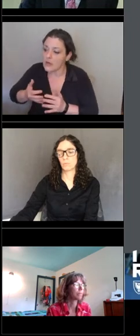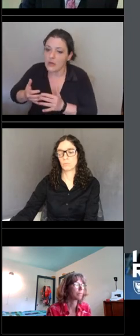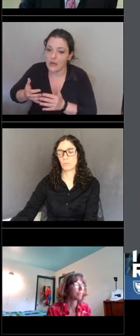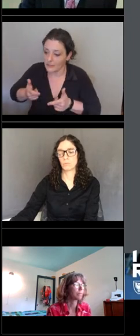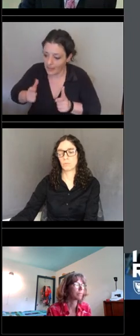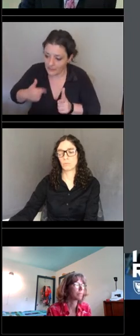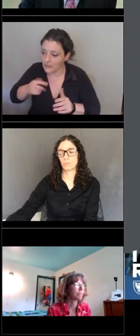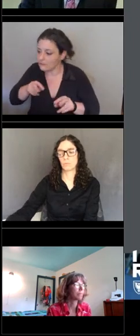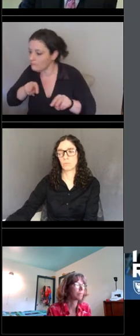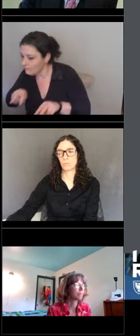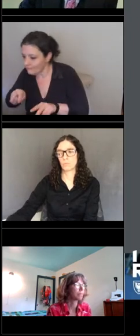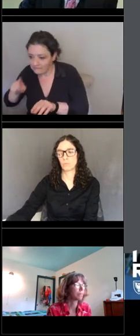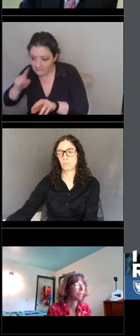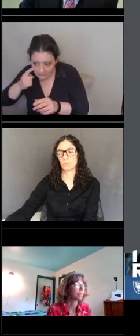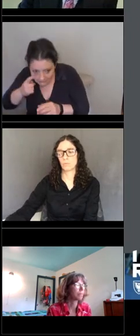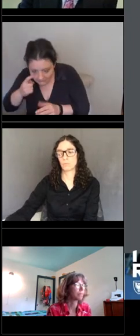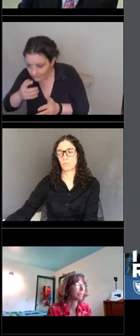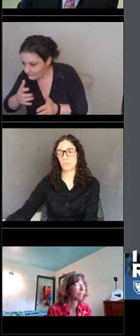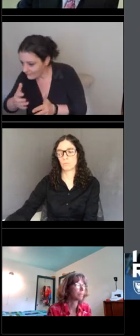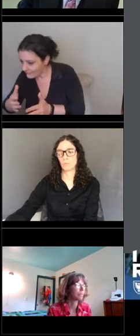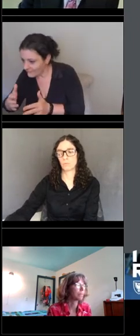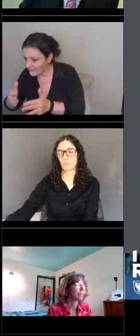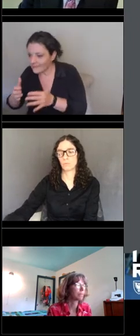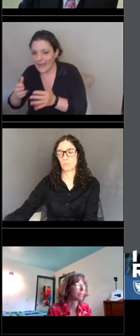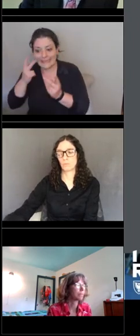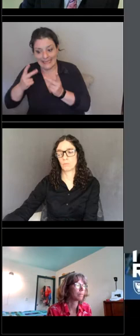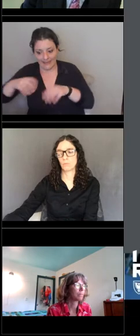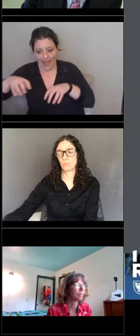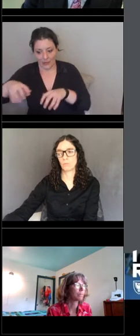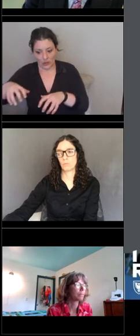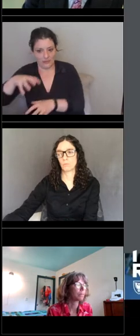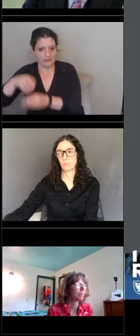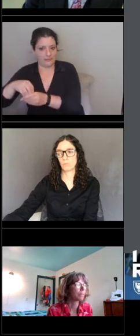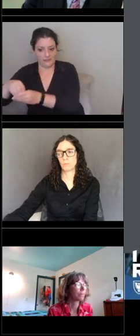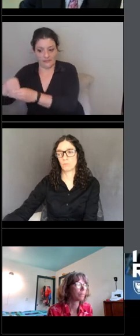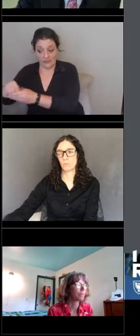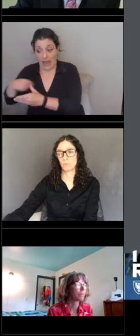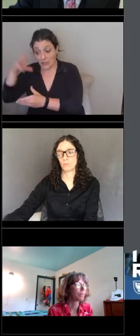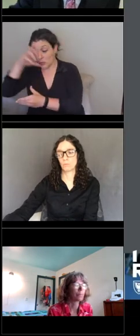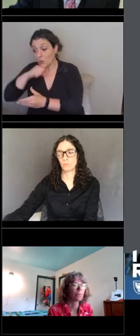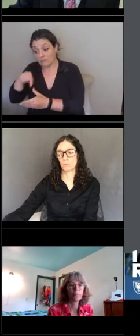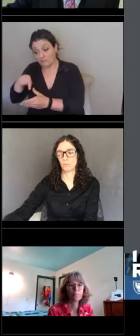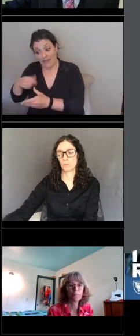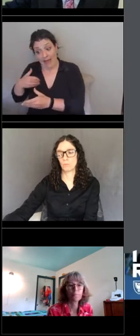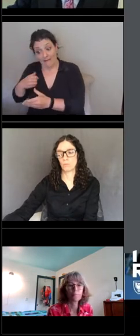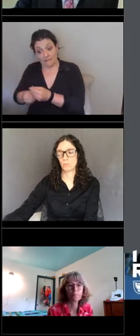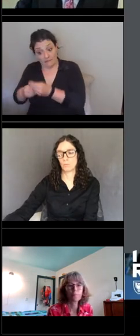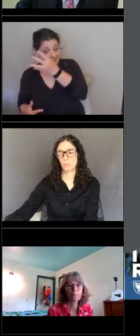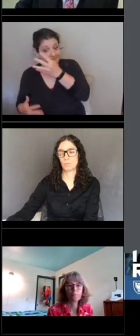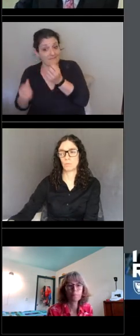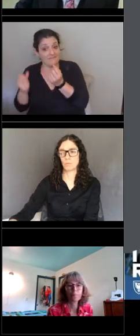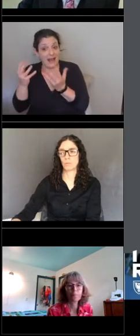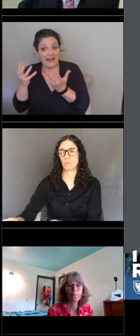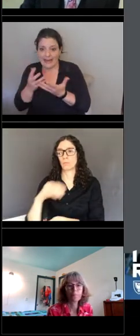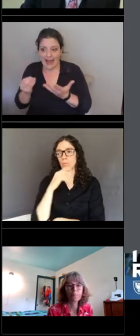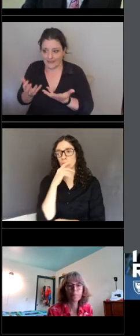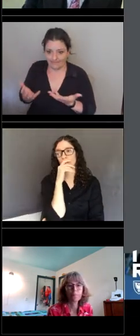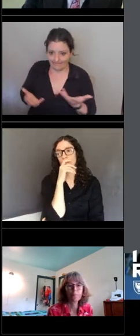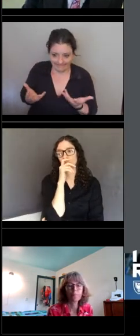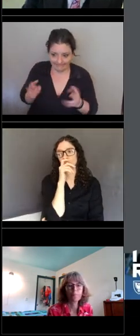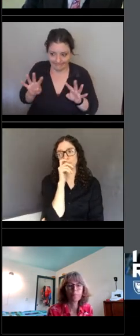is that there are probably quite a few. The downside to not having an action established within a management plan